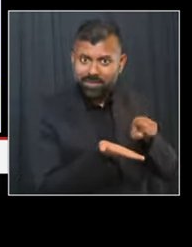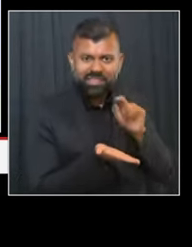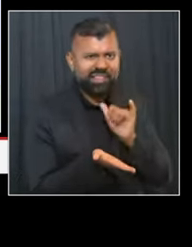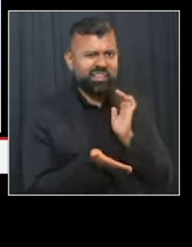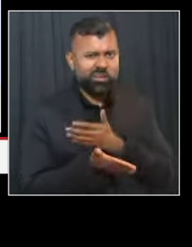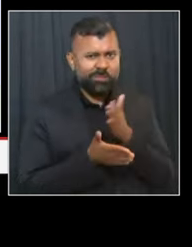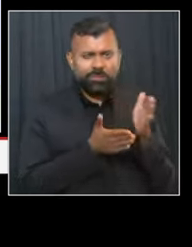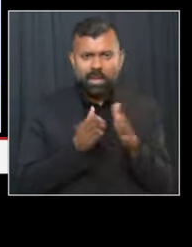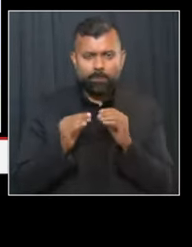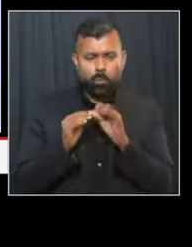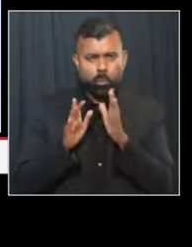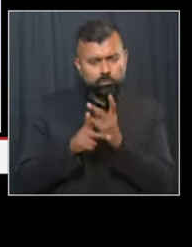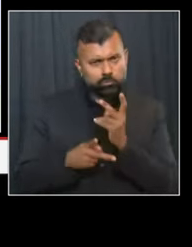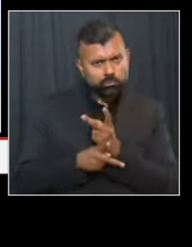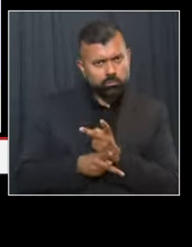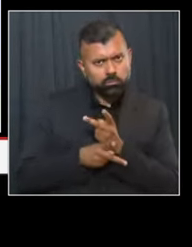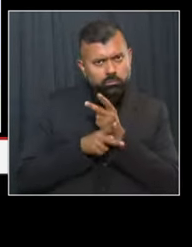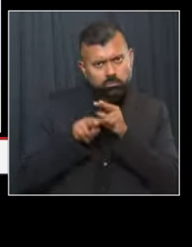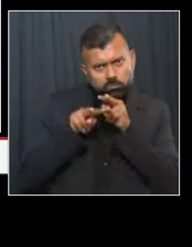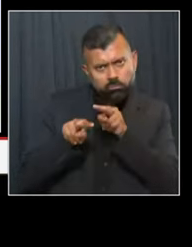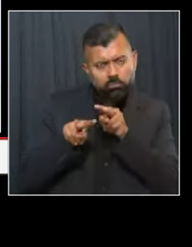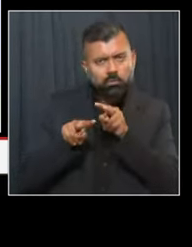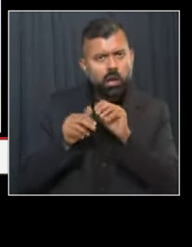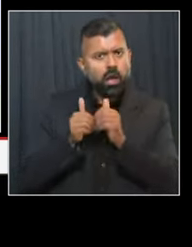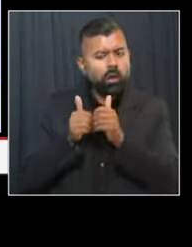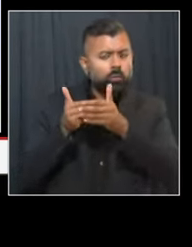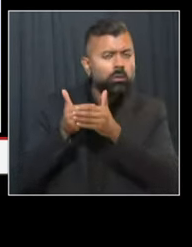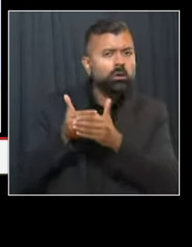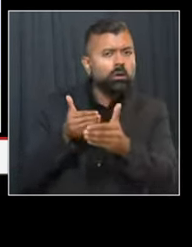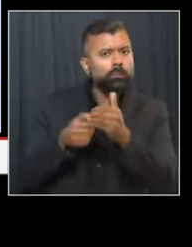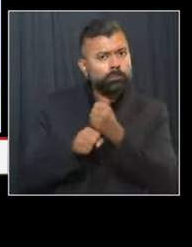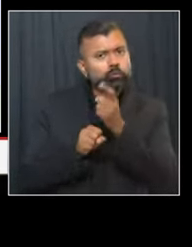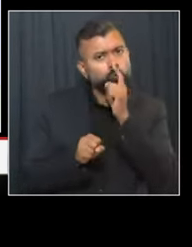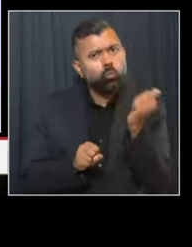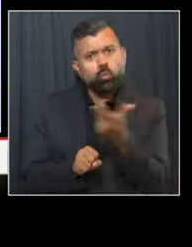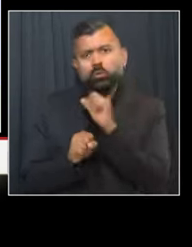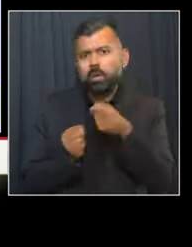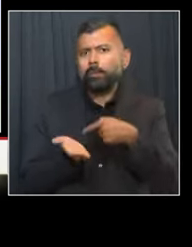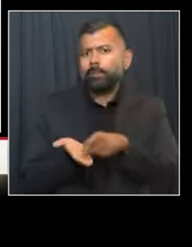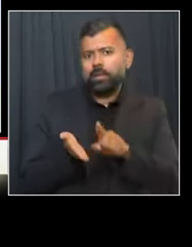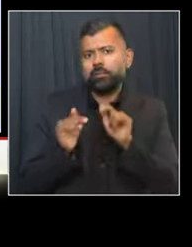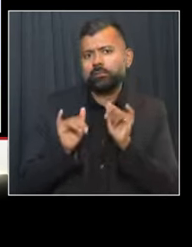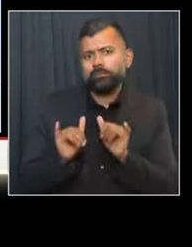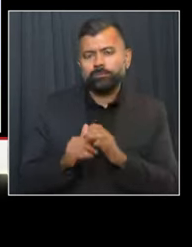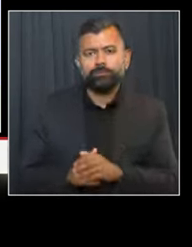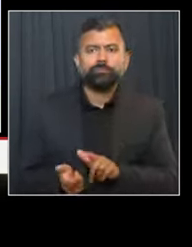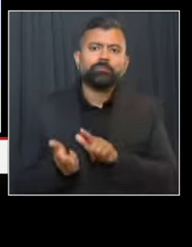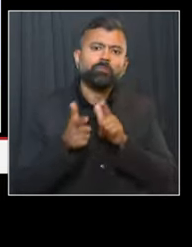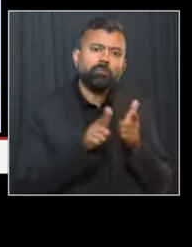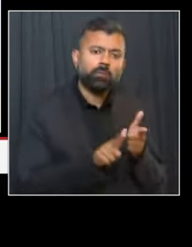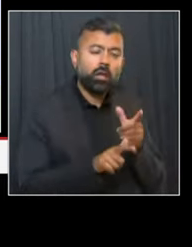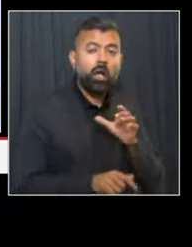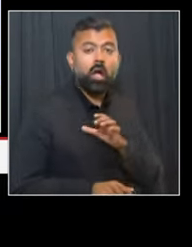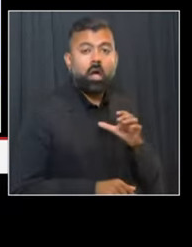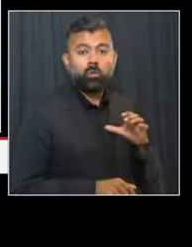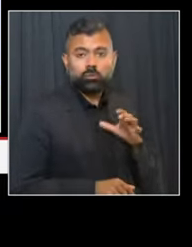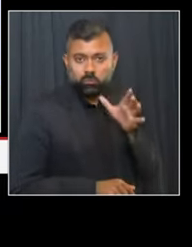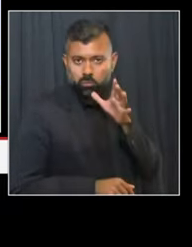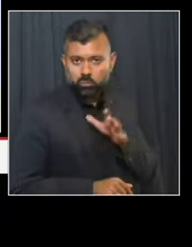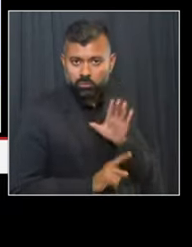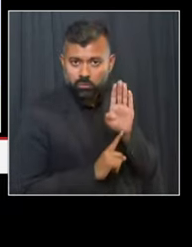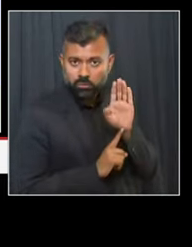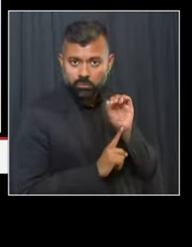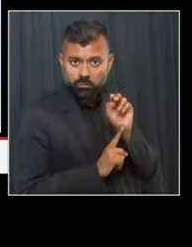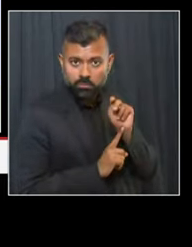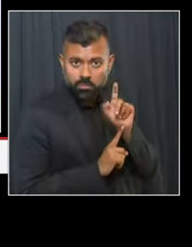beyond. Thank you very much. I know that's such an important arena for us to consider,